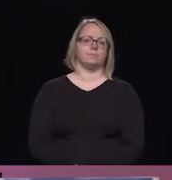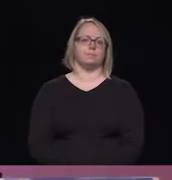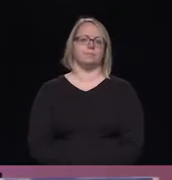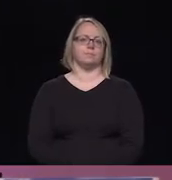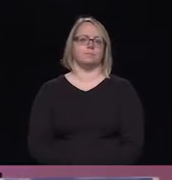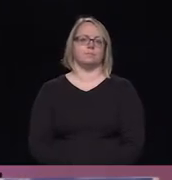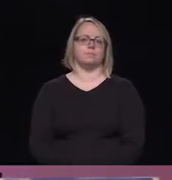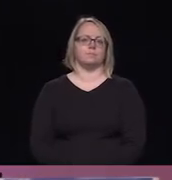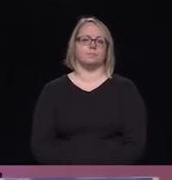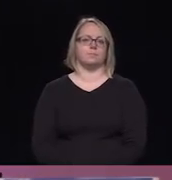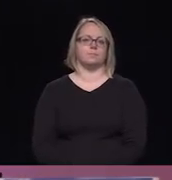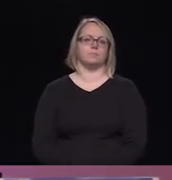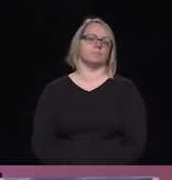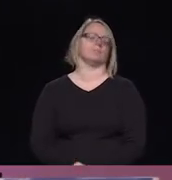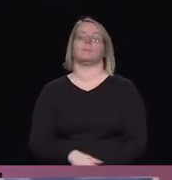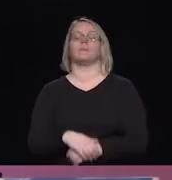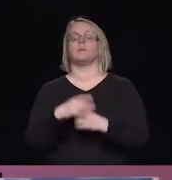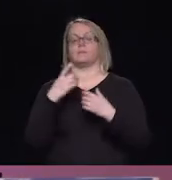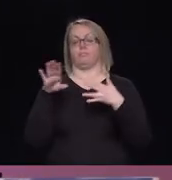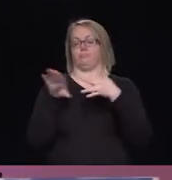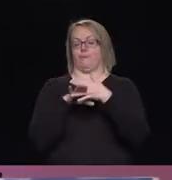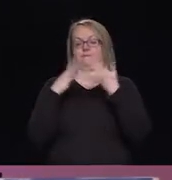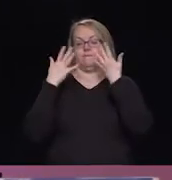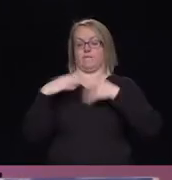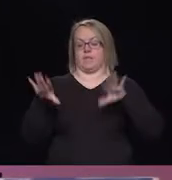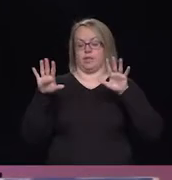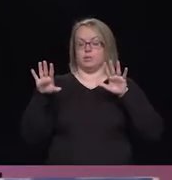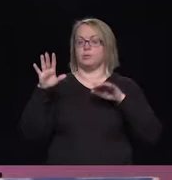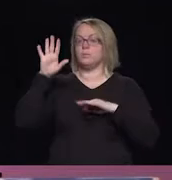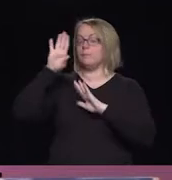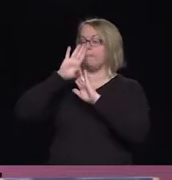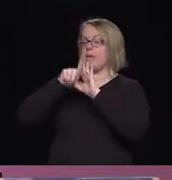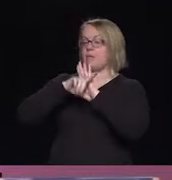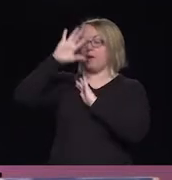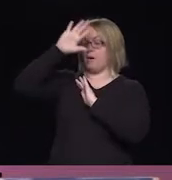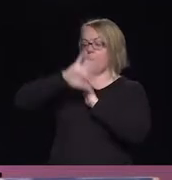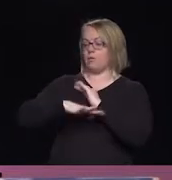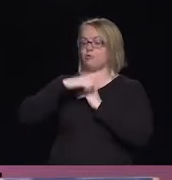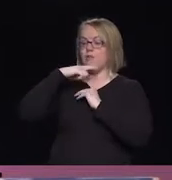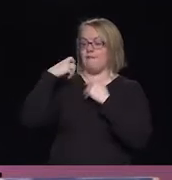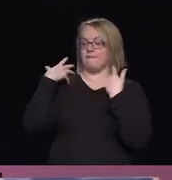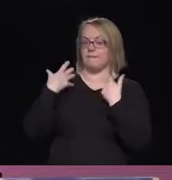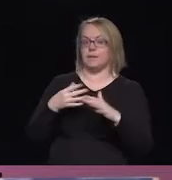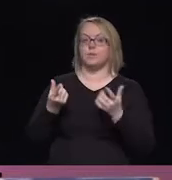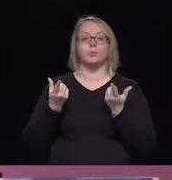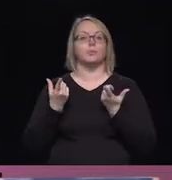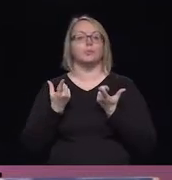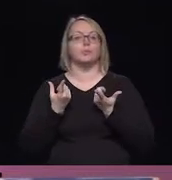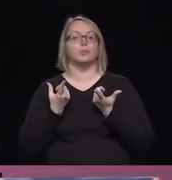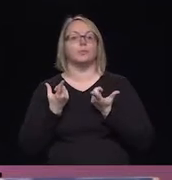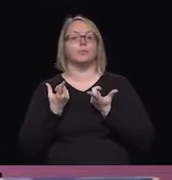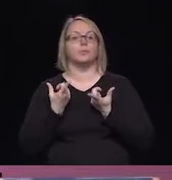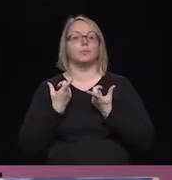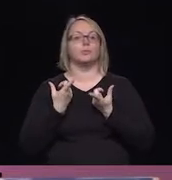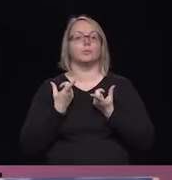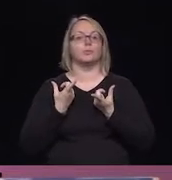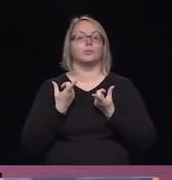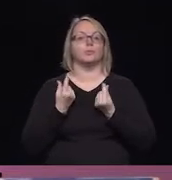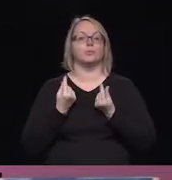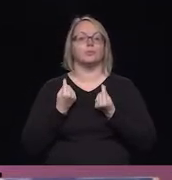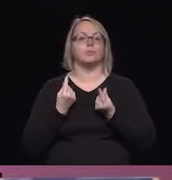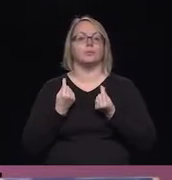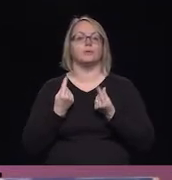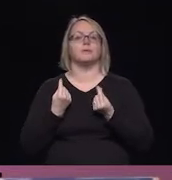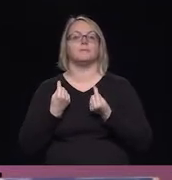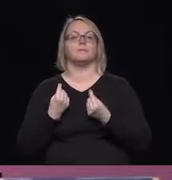Now that we've let our painting background dry for a while, we're going to get started with the next step. We've got